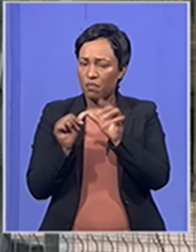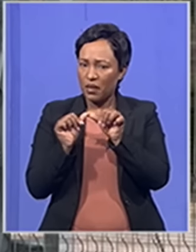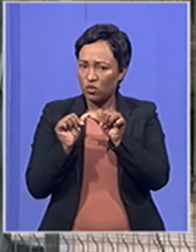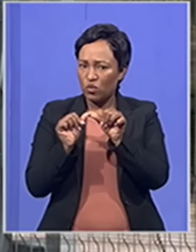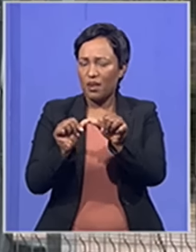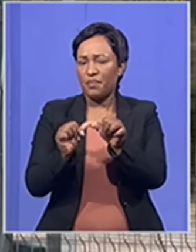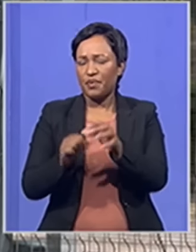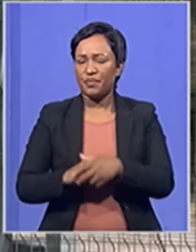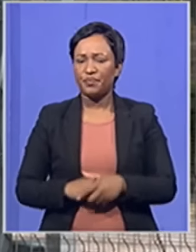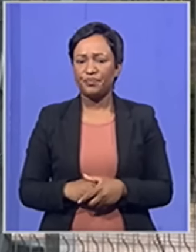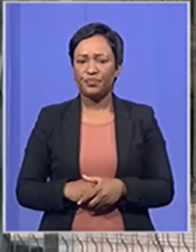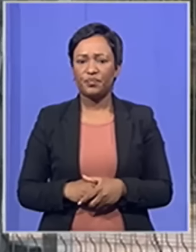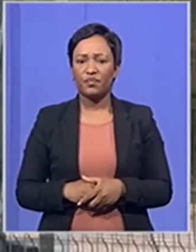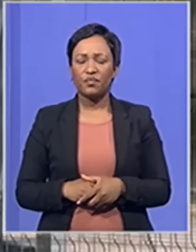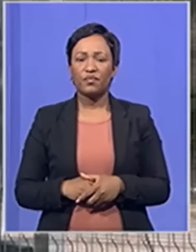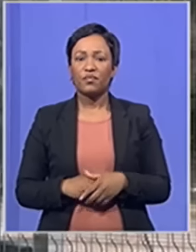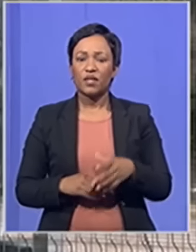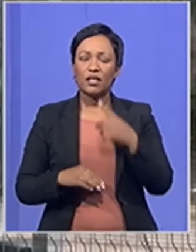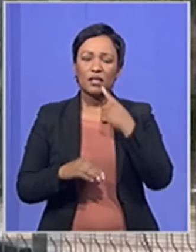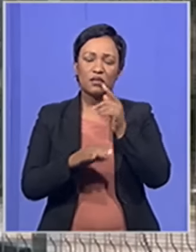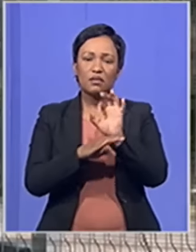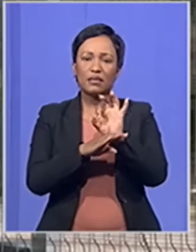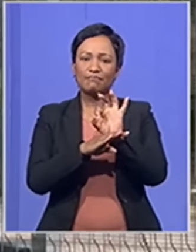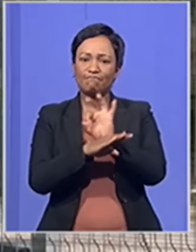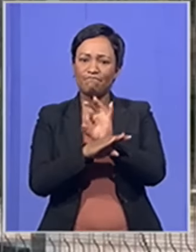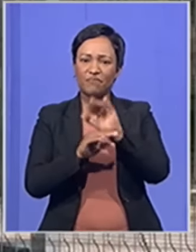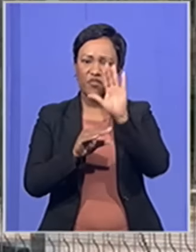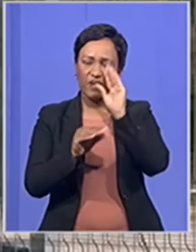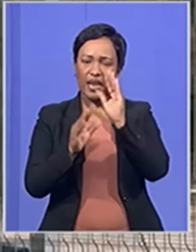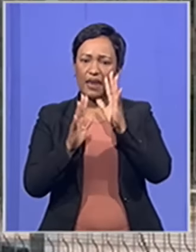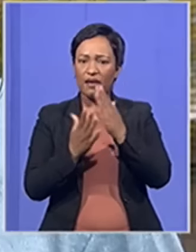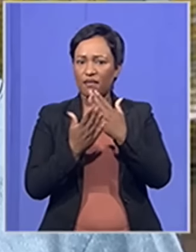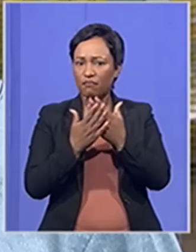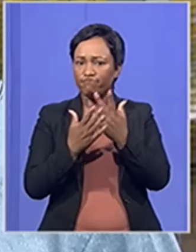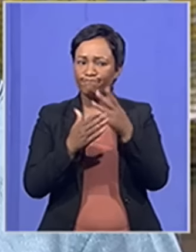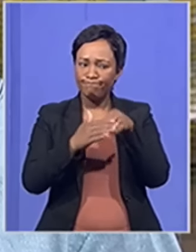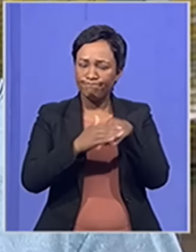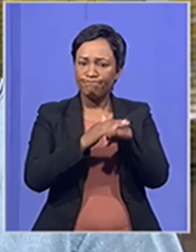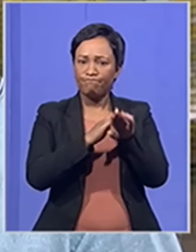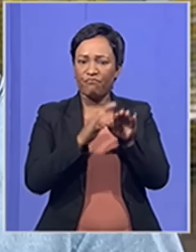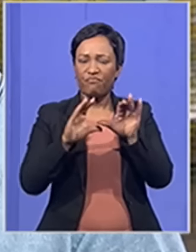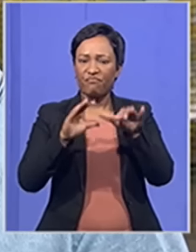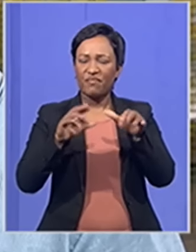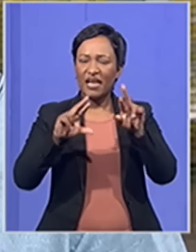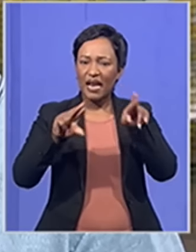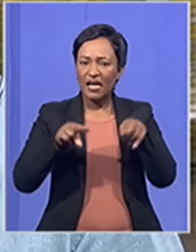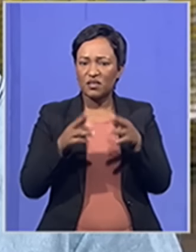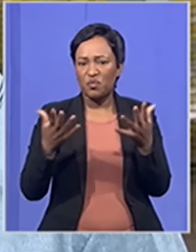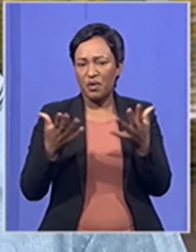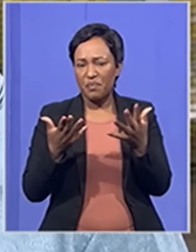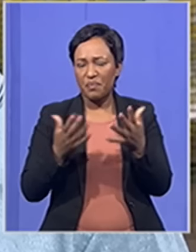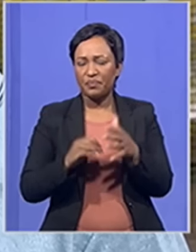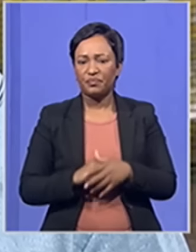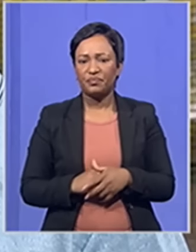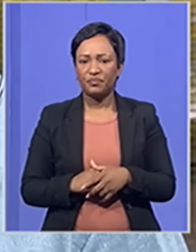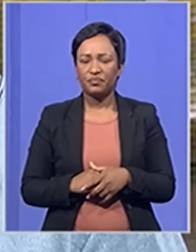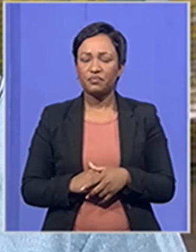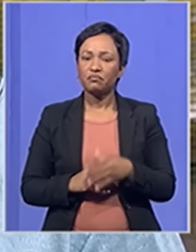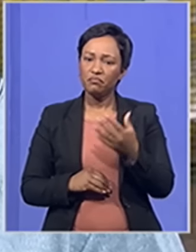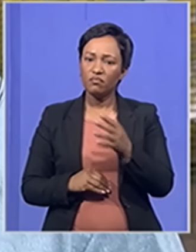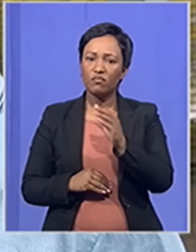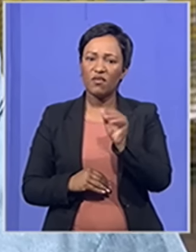Bathati ba re go dirilwe dithulaganyo gore barutwana ba kgone go bona fa ba ka tsenelang gona. Re na le alternative classes tse